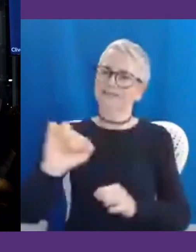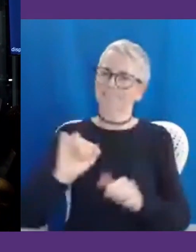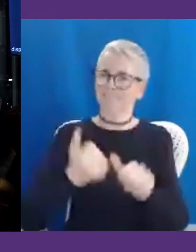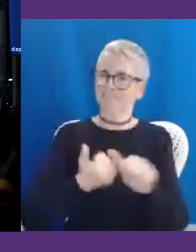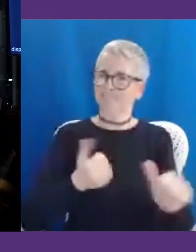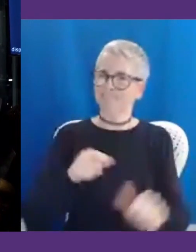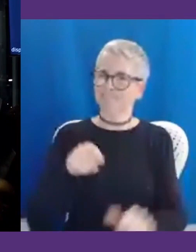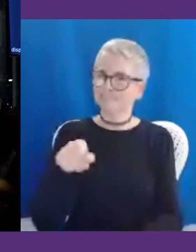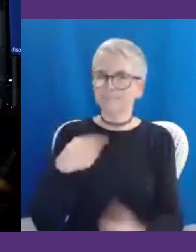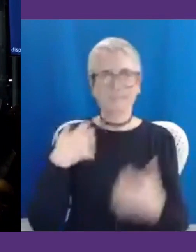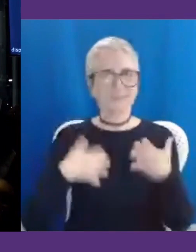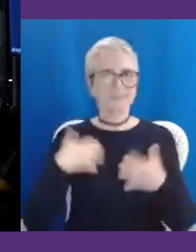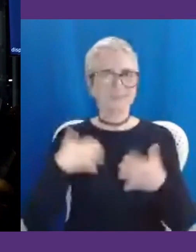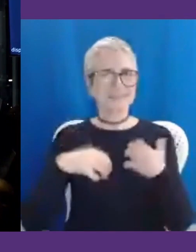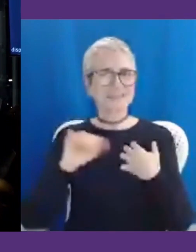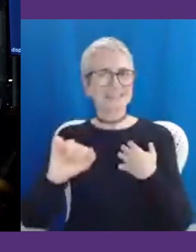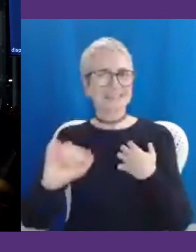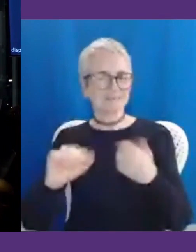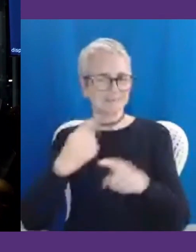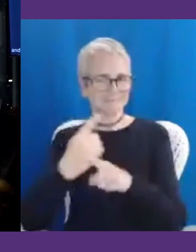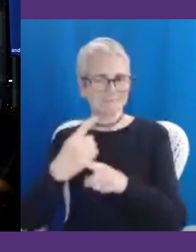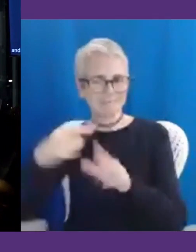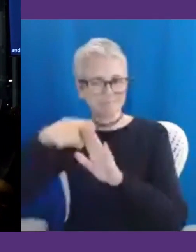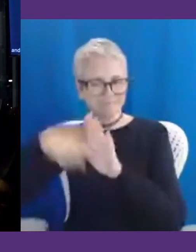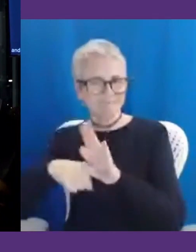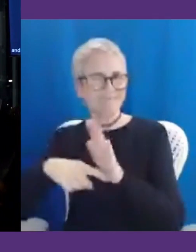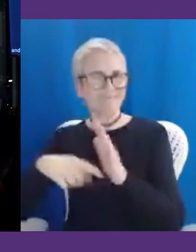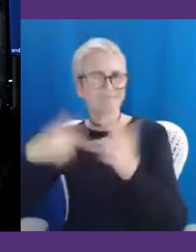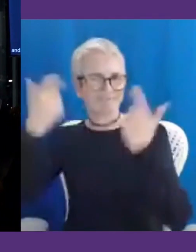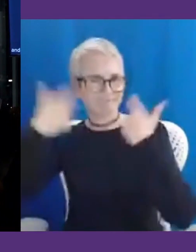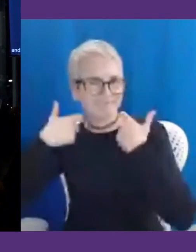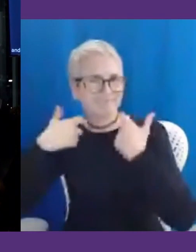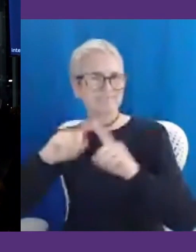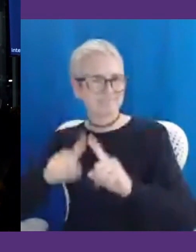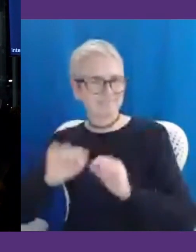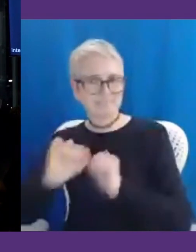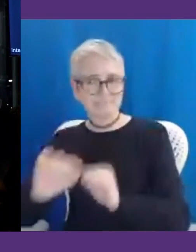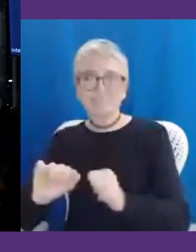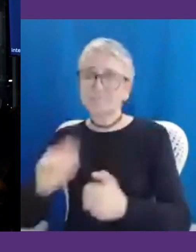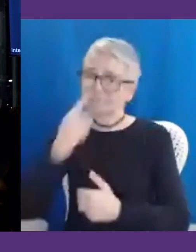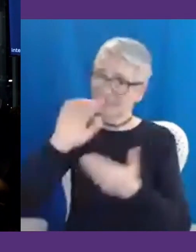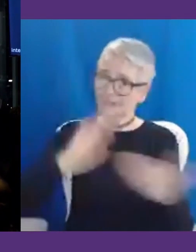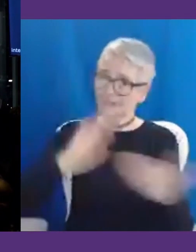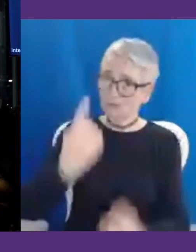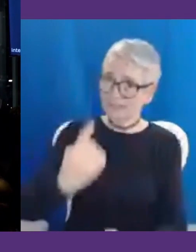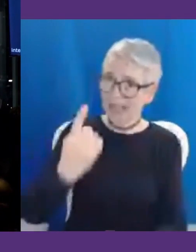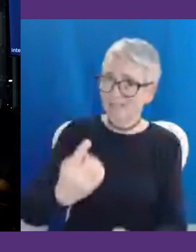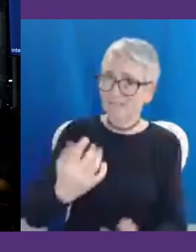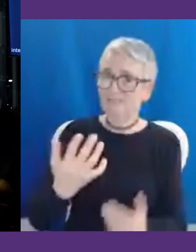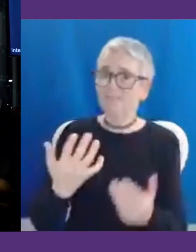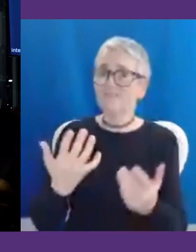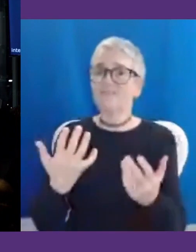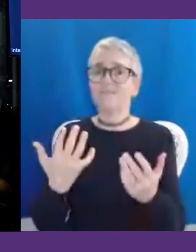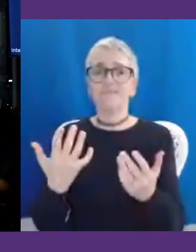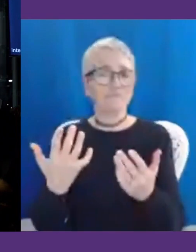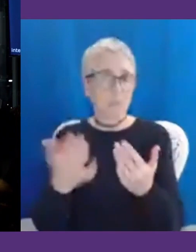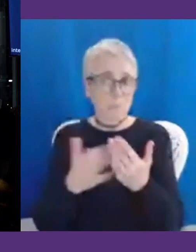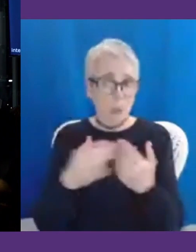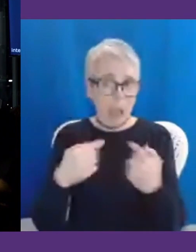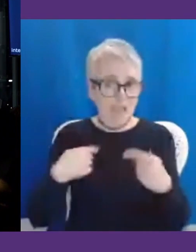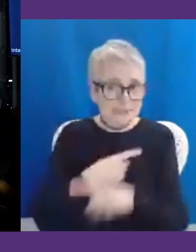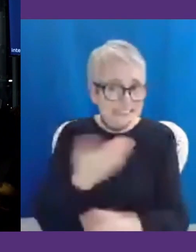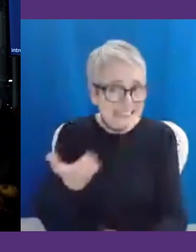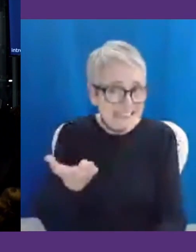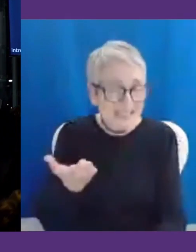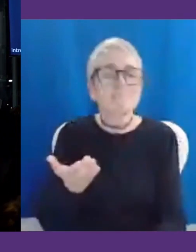legislation and policy. So Clive, can you introduce yourself, any more of the biography that I've missed out, and say something about where